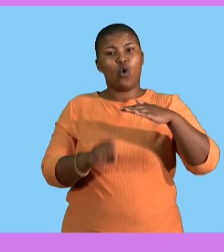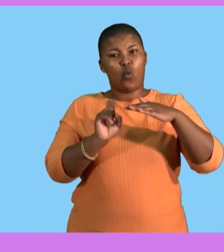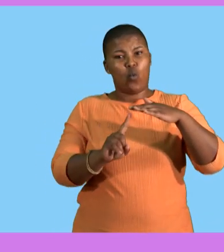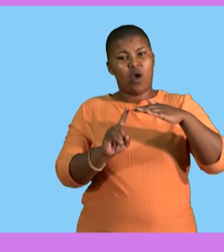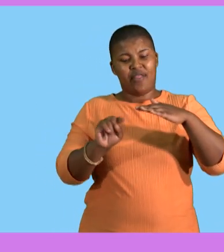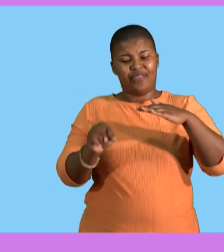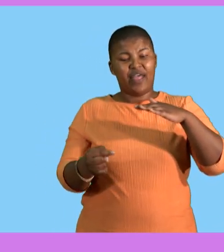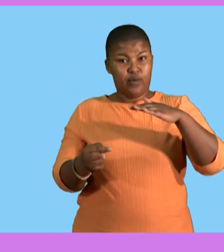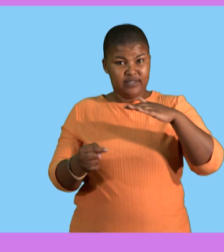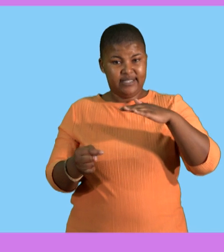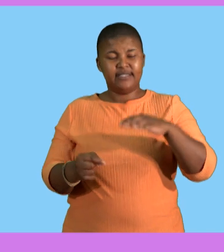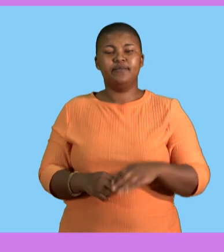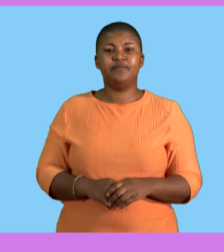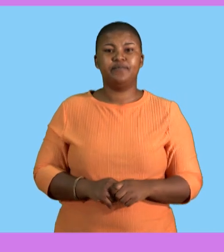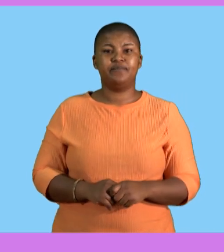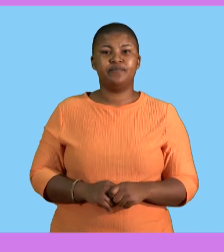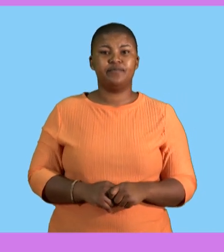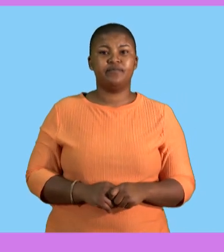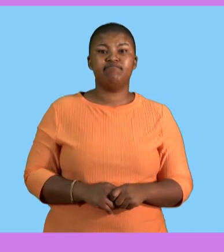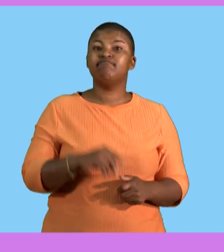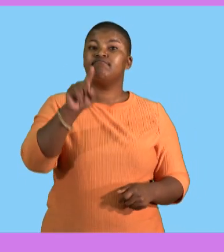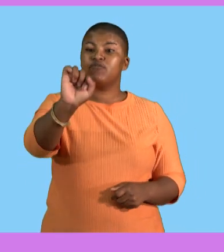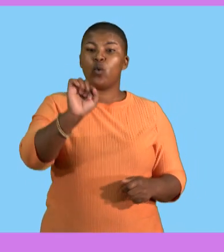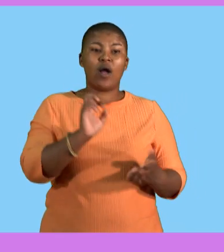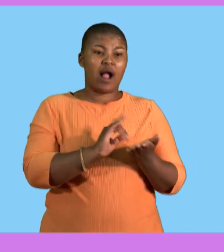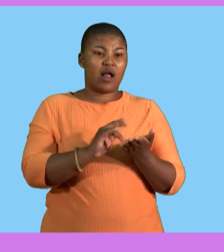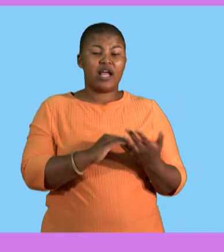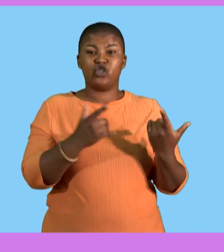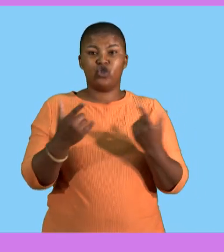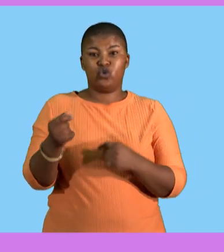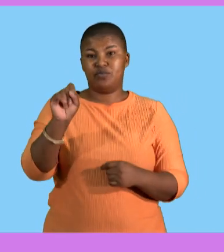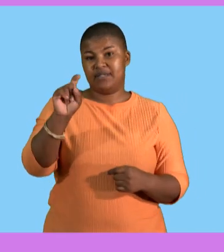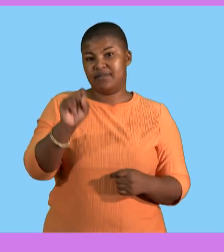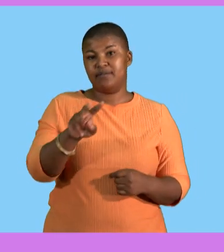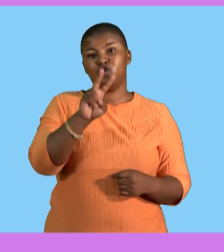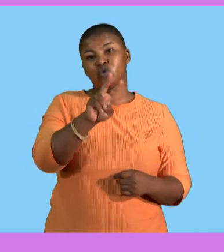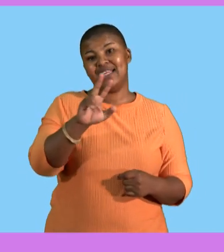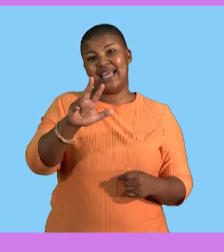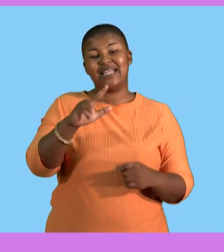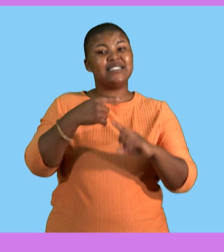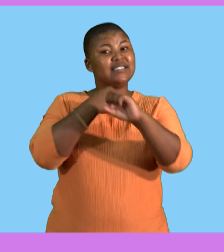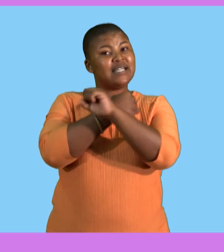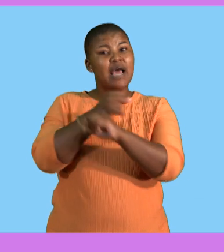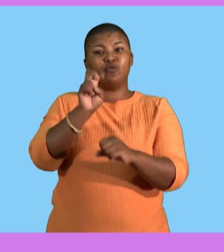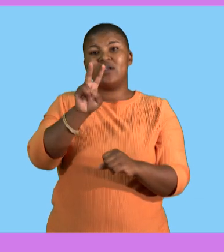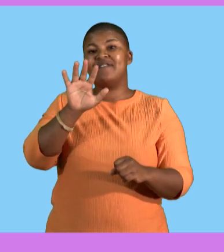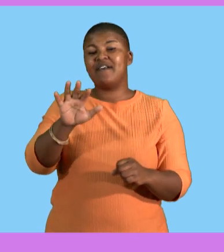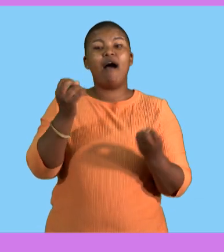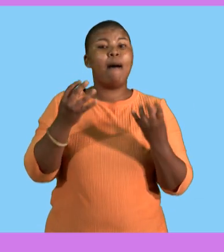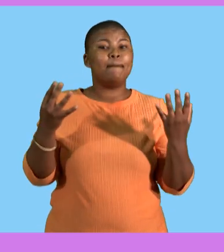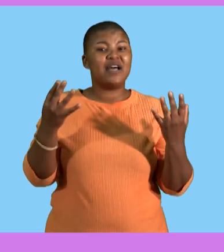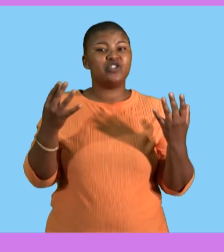of 1,000. So on your calculators, 28 times 25 is